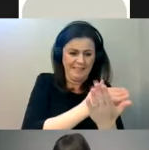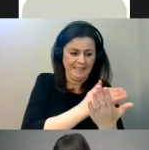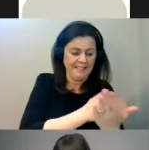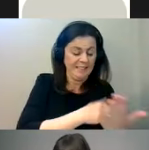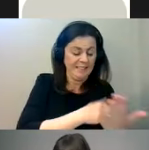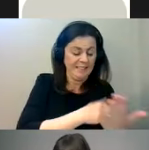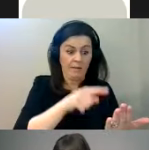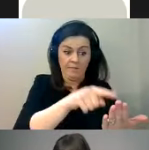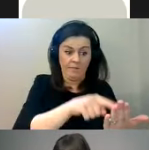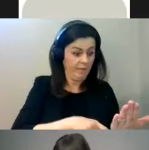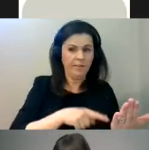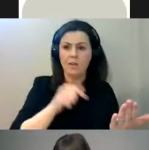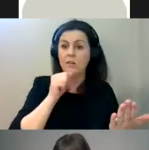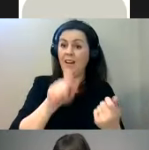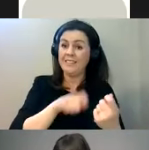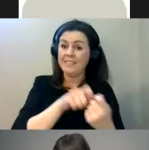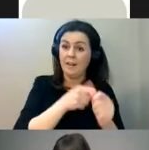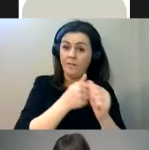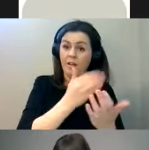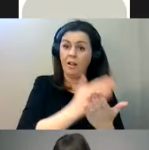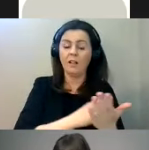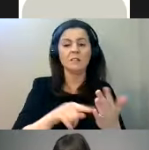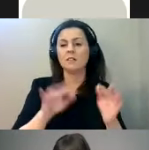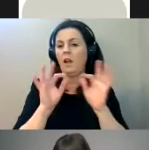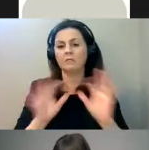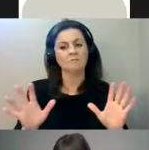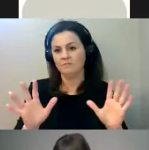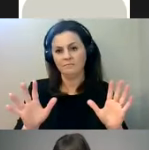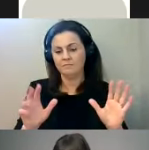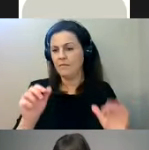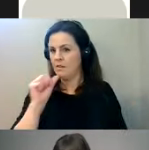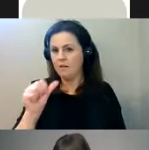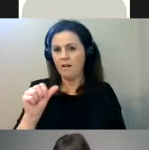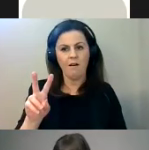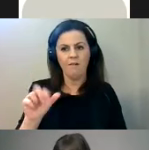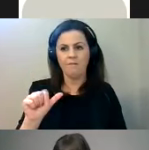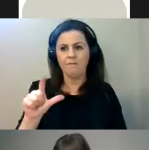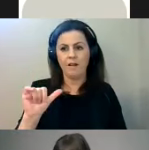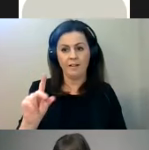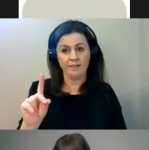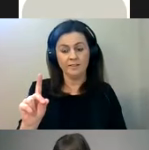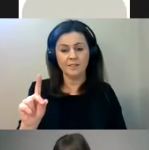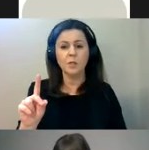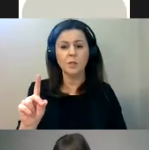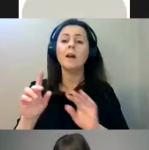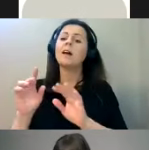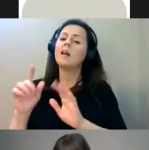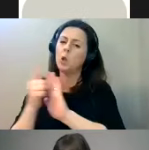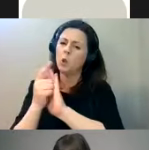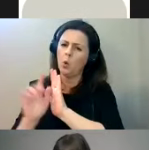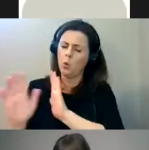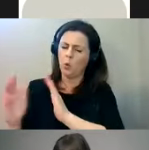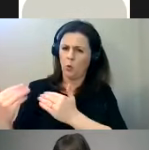So that's very important to know. And it is the lawyer's job to ensure that the grantor of the power of attorney has